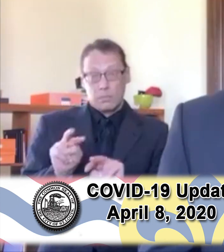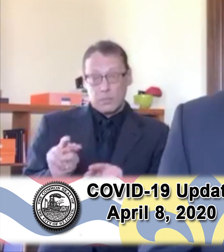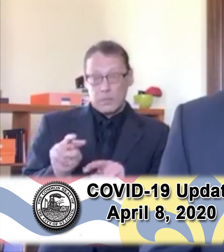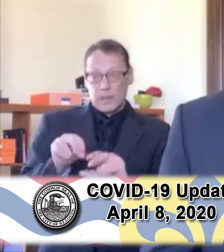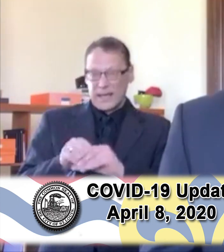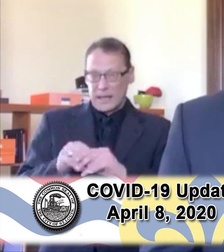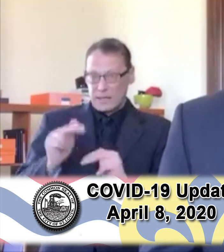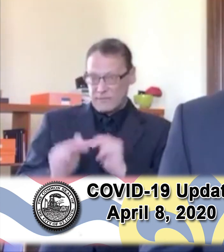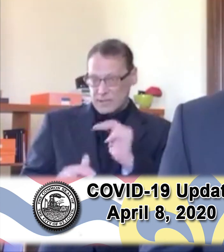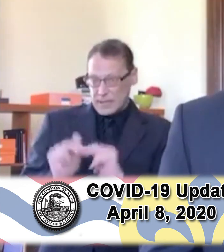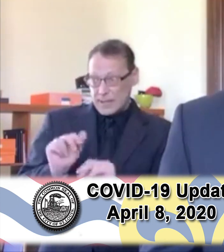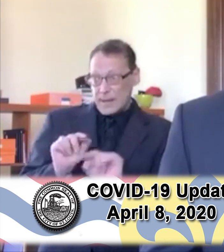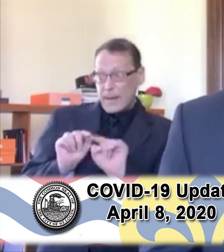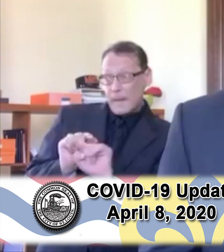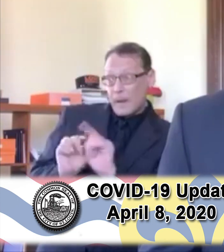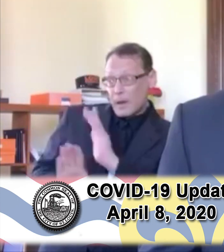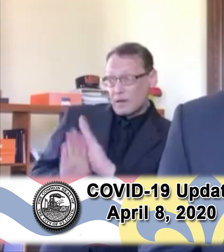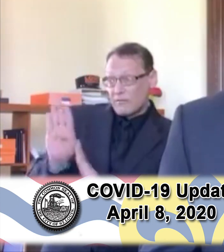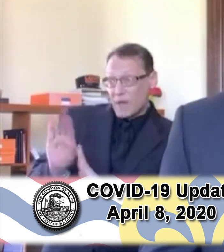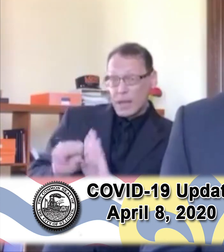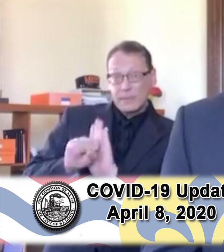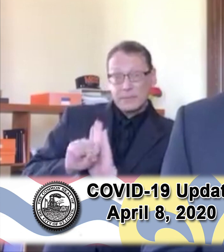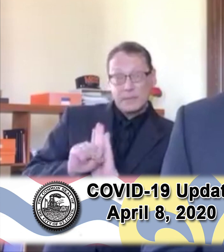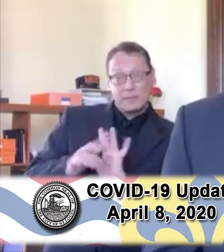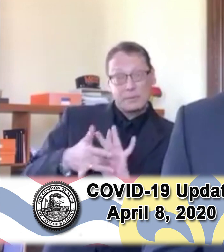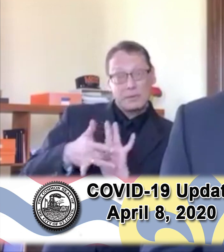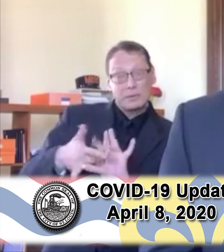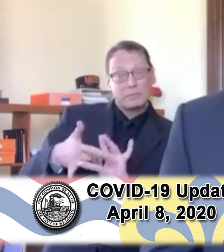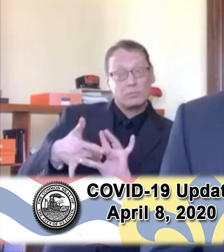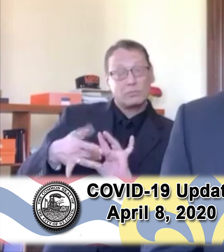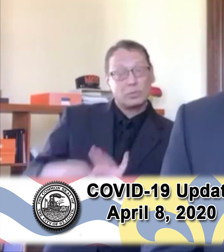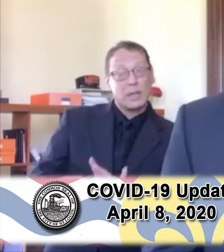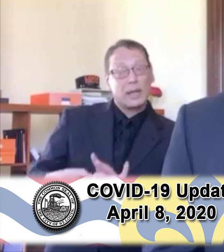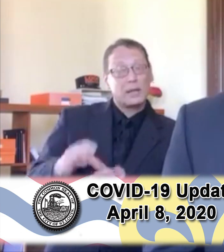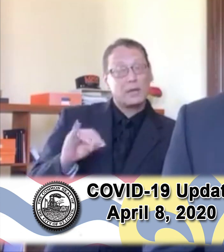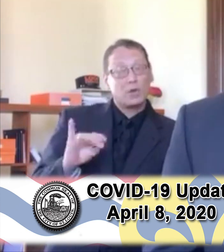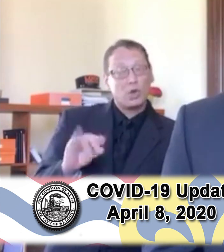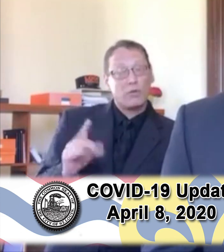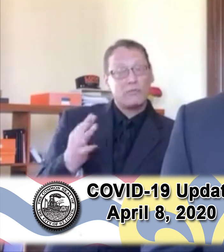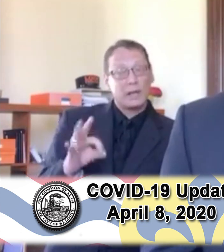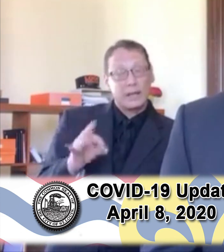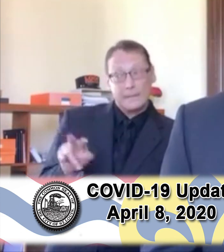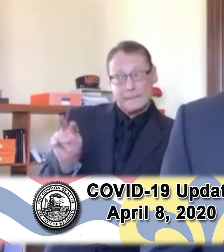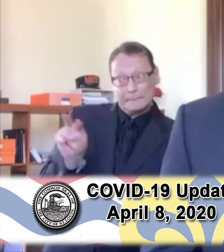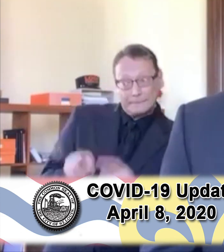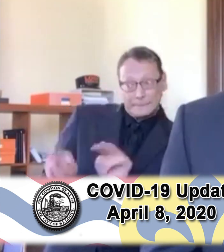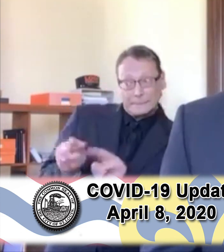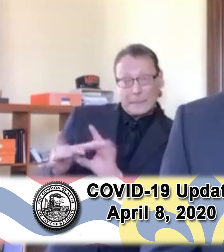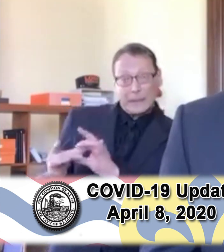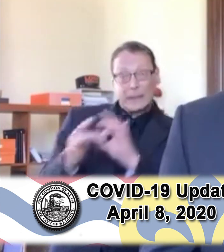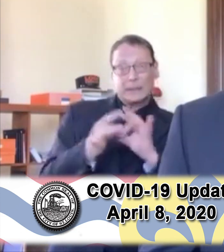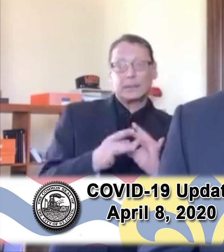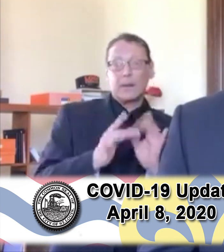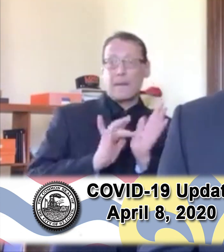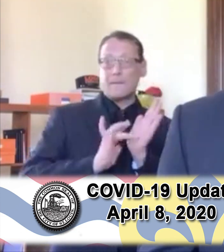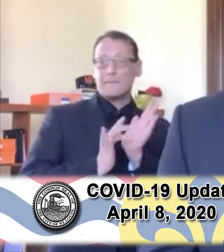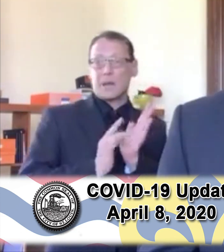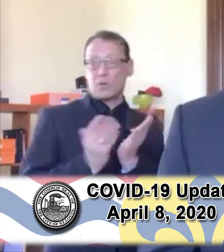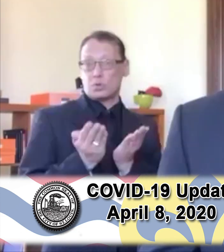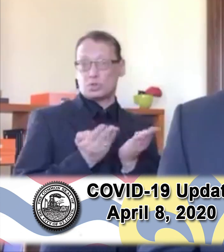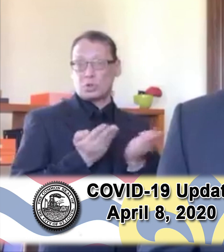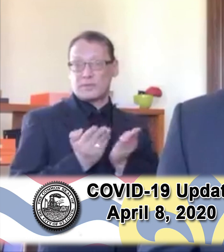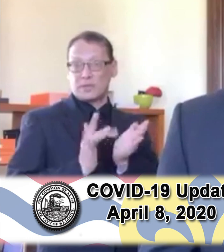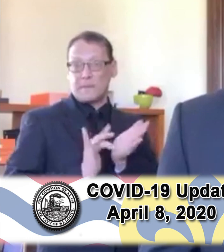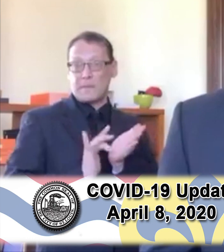their facility that may develop symptoms associated with COVID-19 to ensure that they can be linked to medical services and medical care in a timely